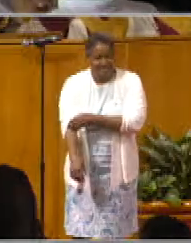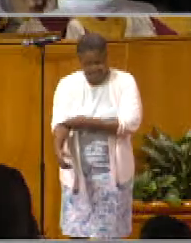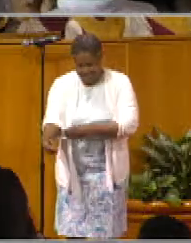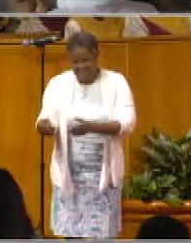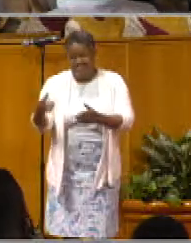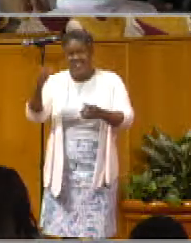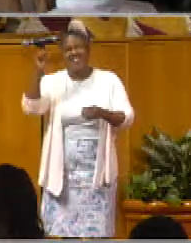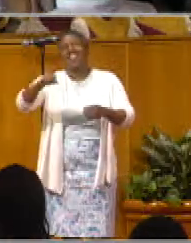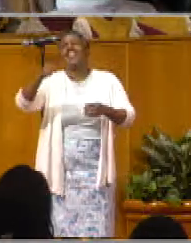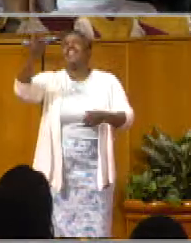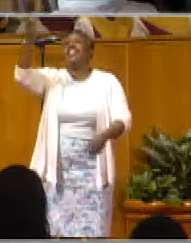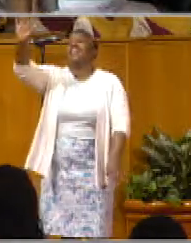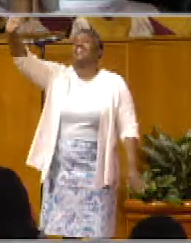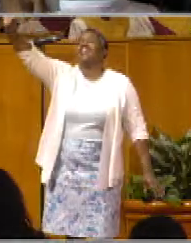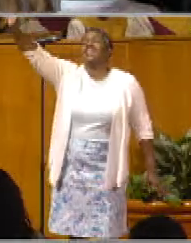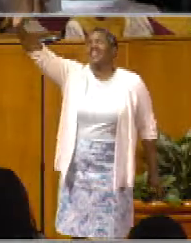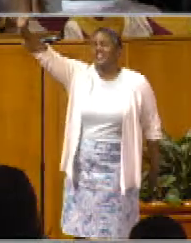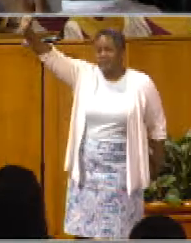Yeah, God.